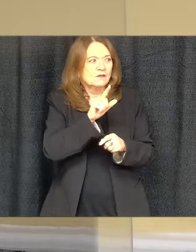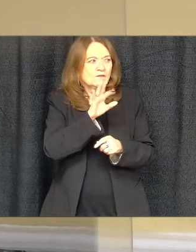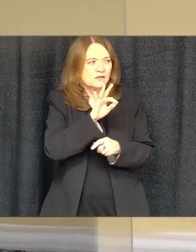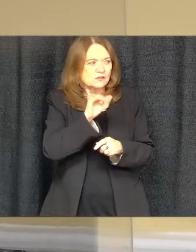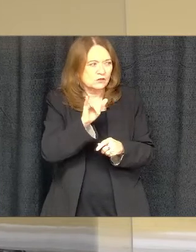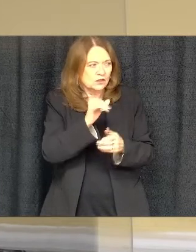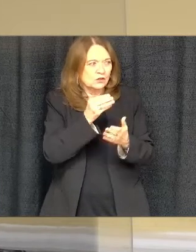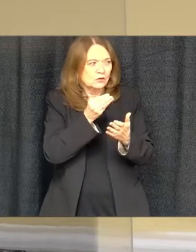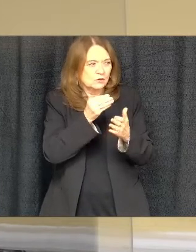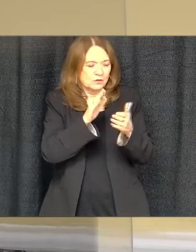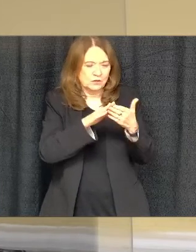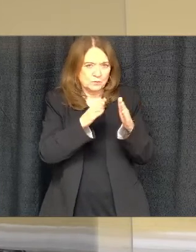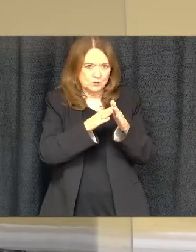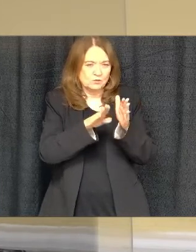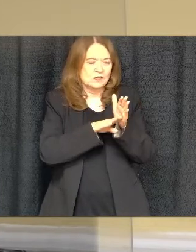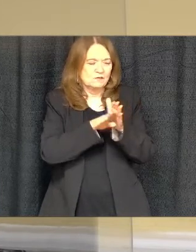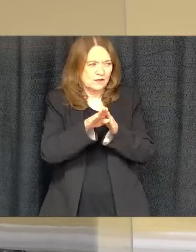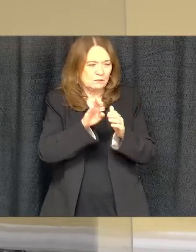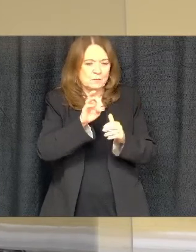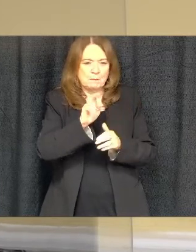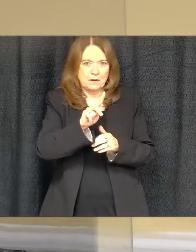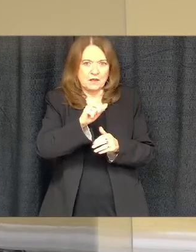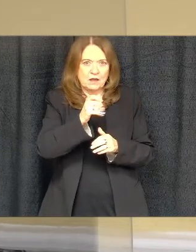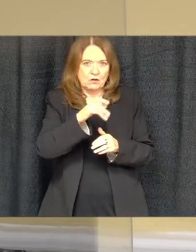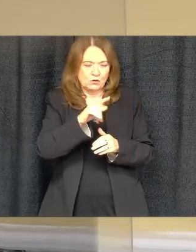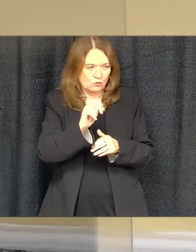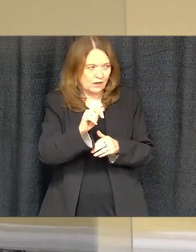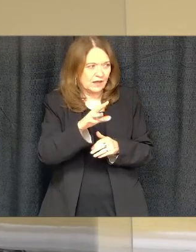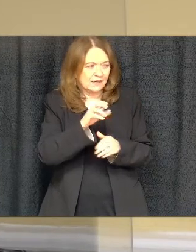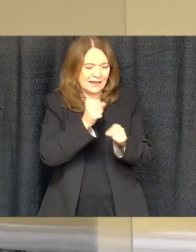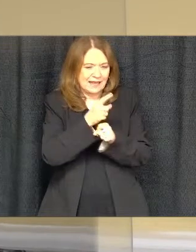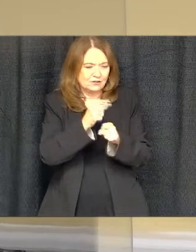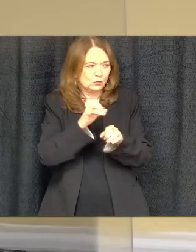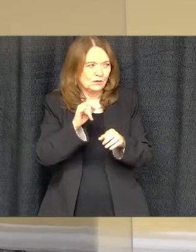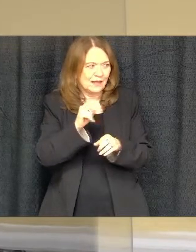2021-2022 Community Development Block Grant Annual Action Plan